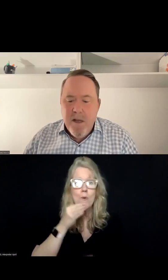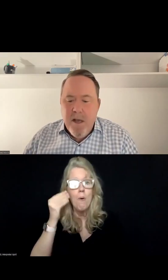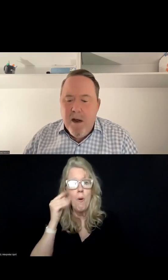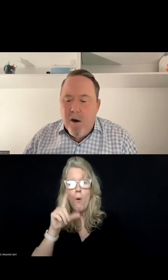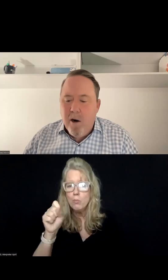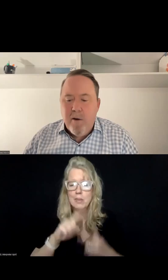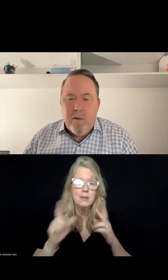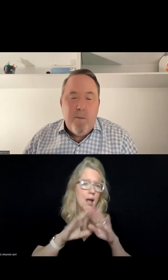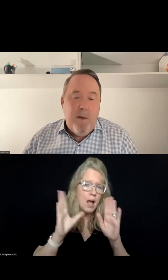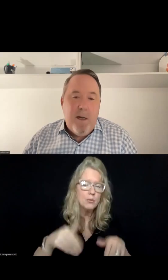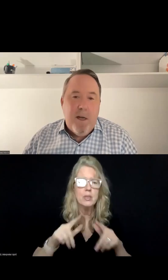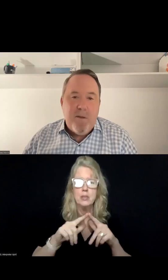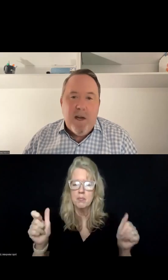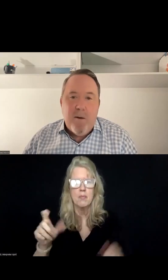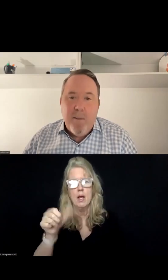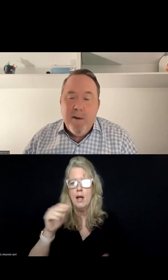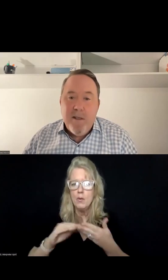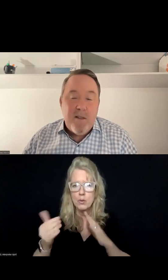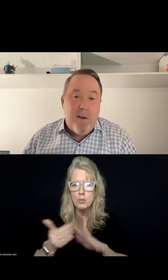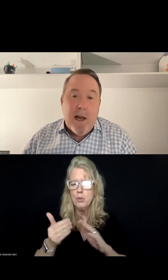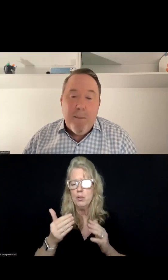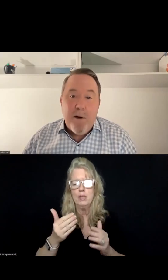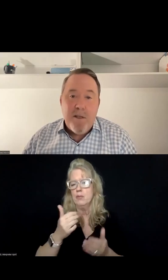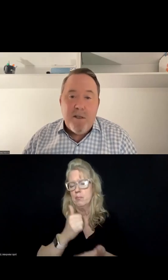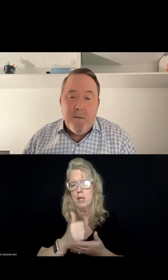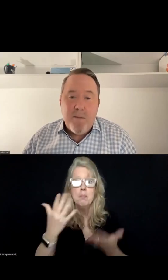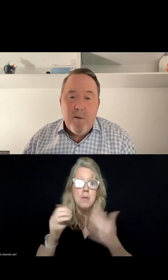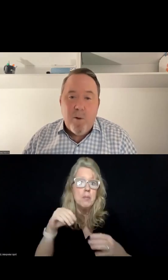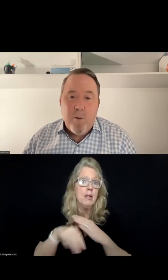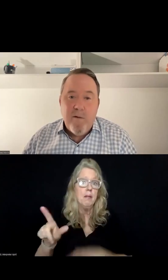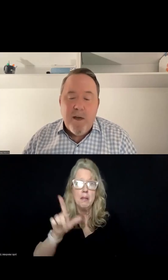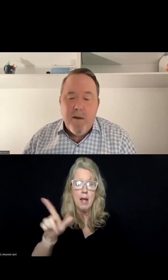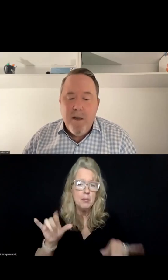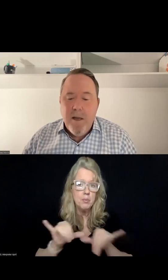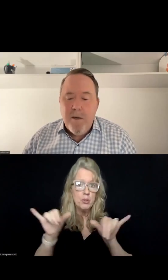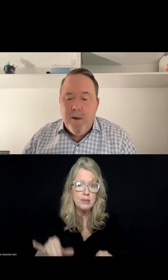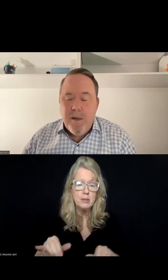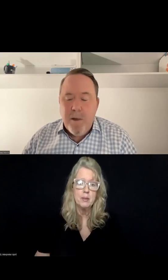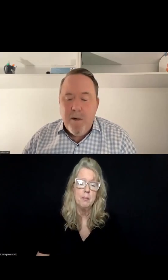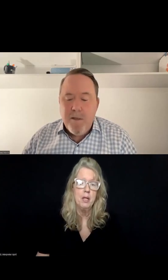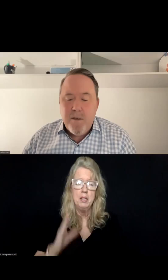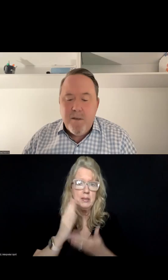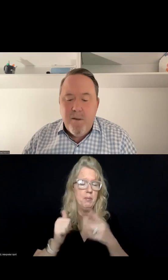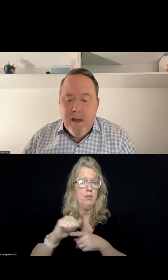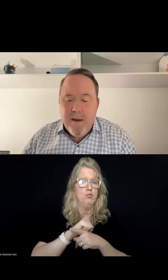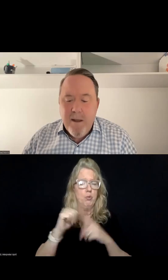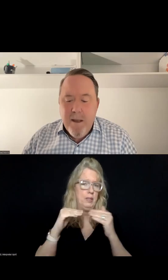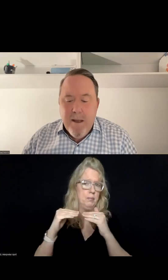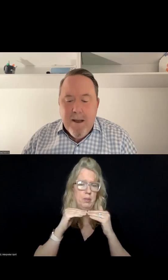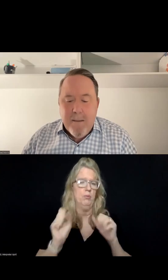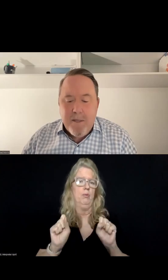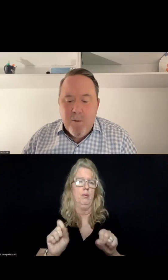services, or other community hubs of care. Maybe it's in a library system, some of the work we've done in training peers to do